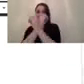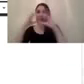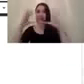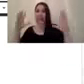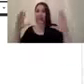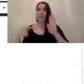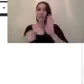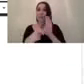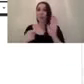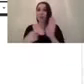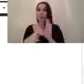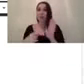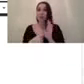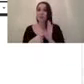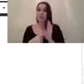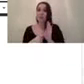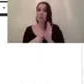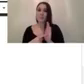to really